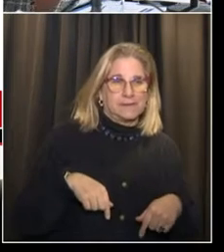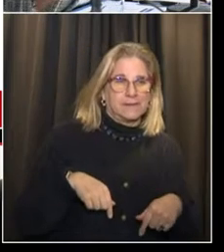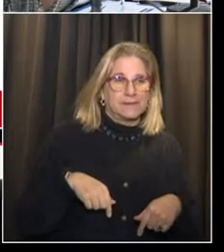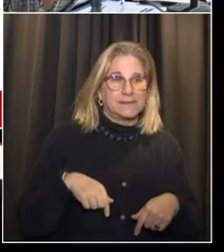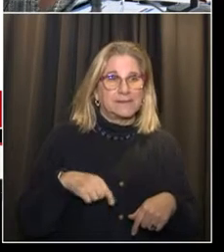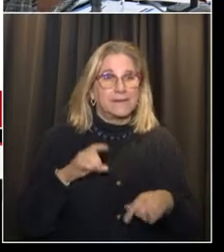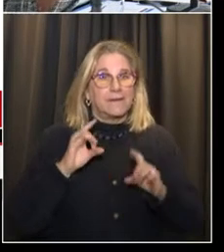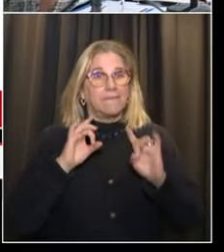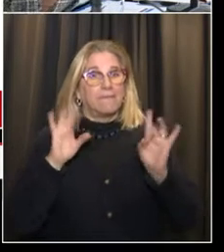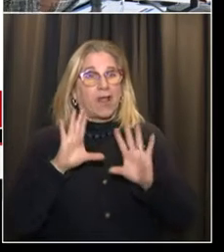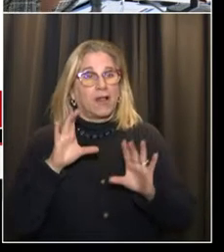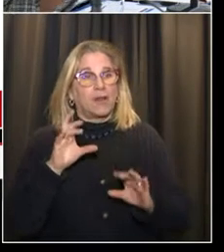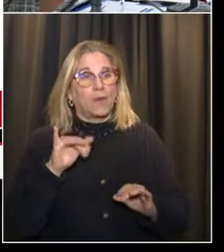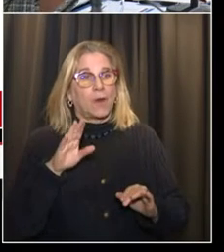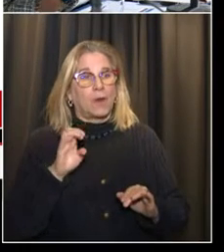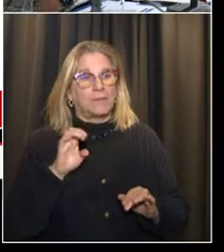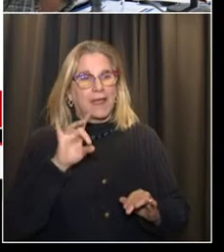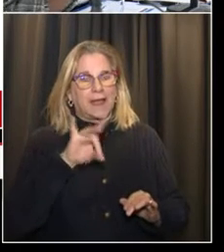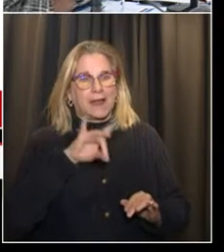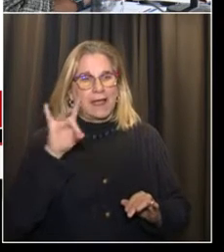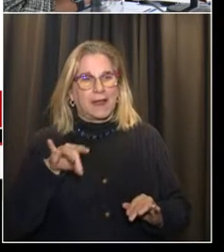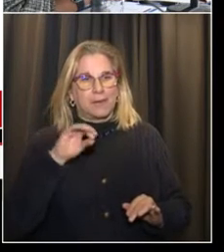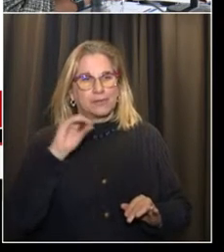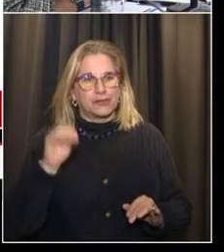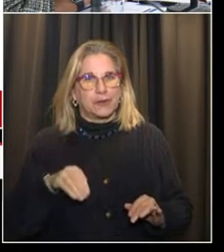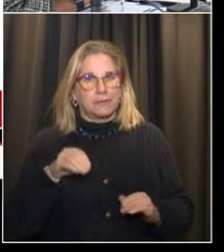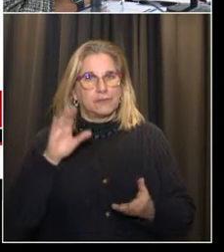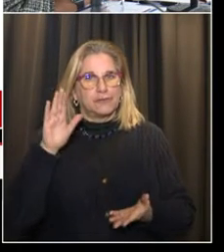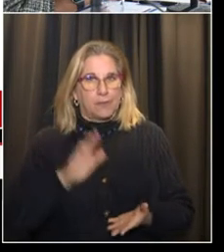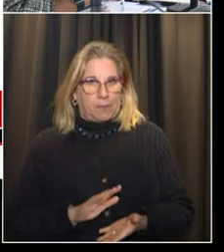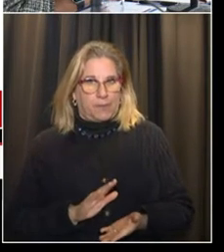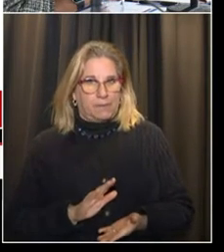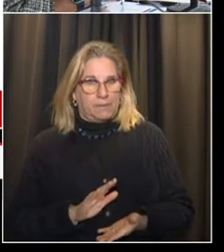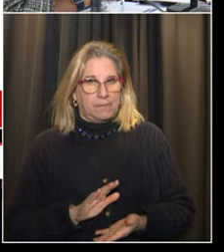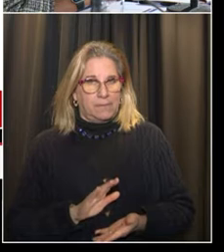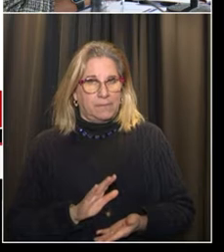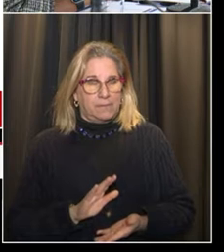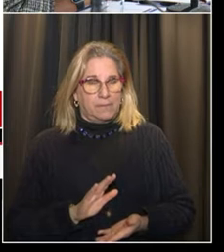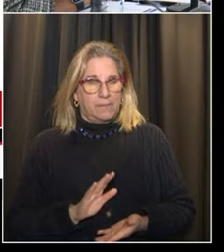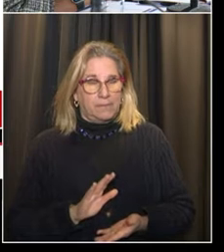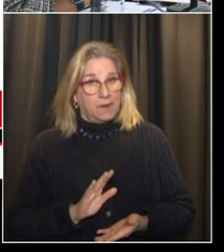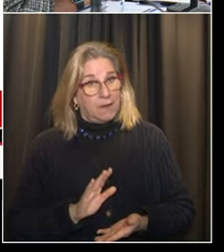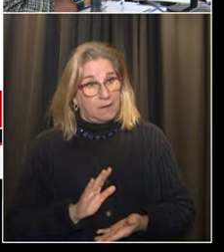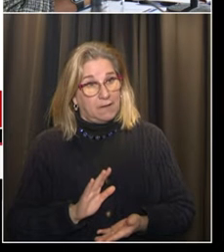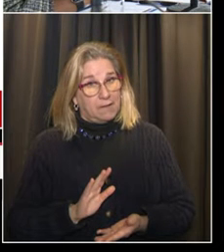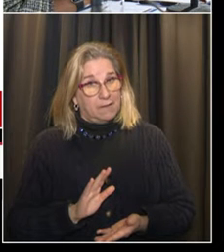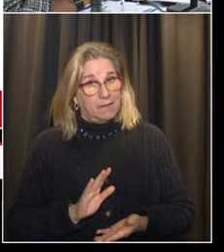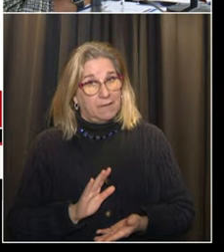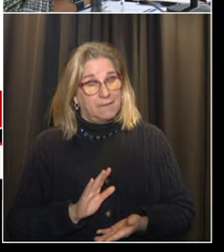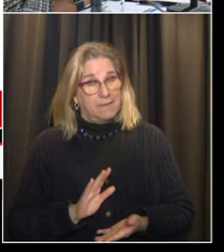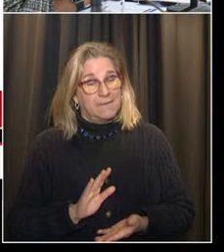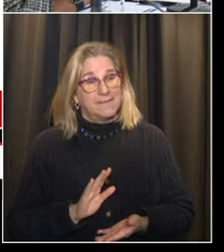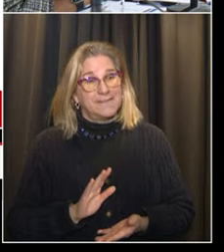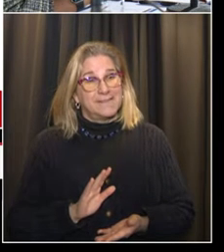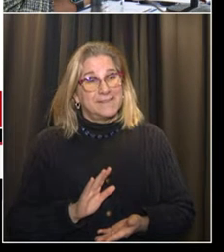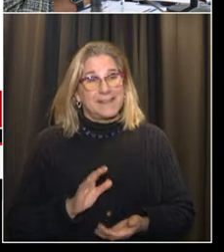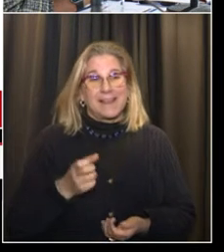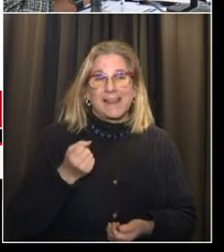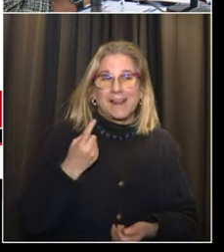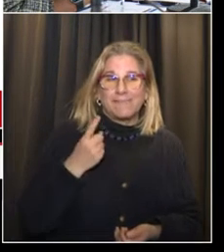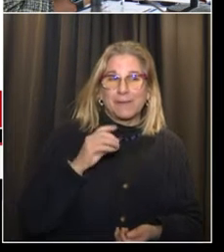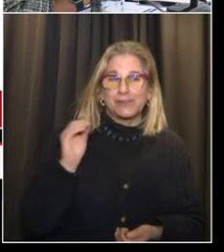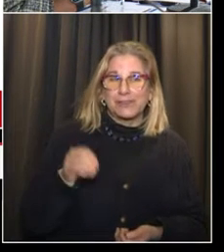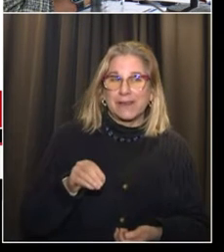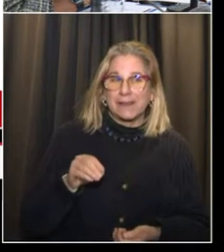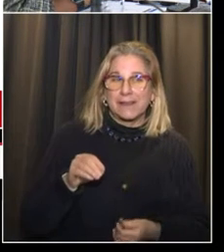this, where we were year-to-date last year and year-to-date this year, and a 11% decrease in